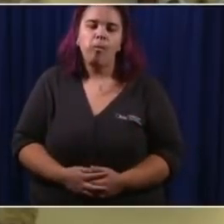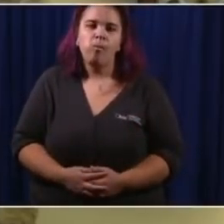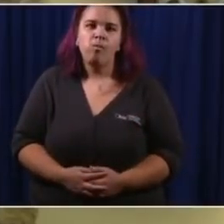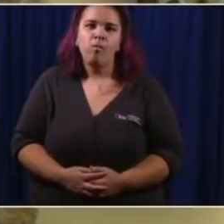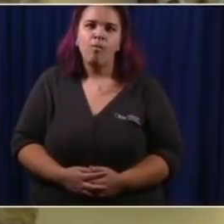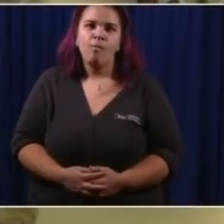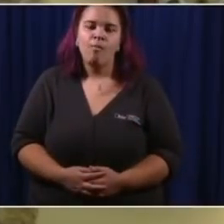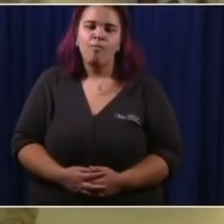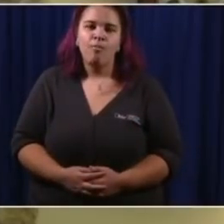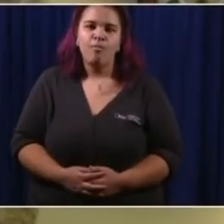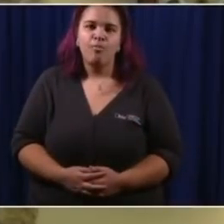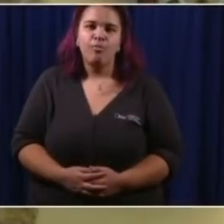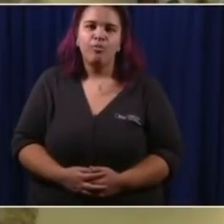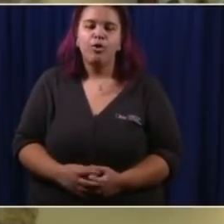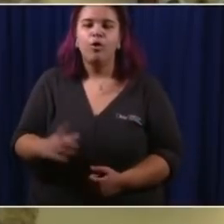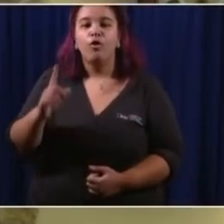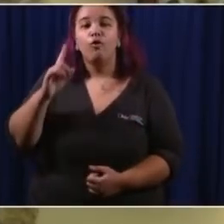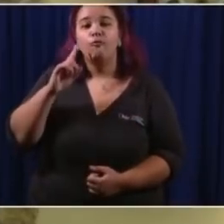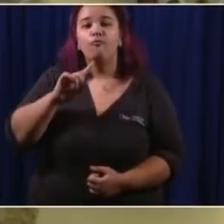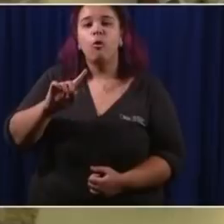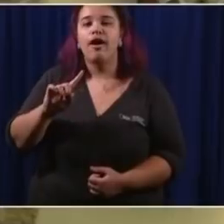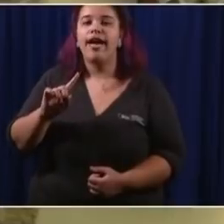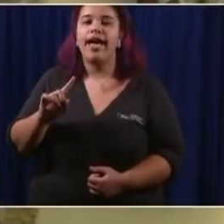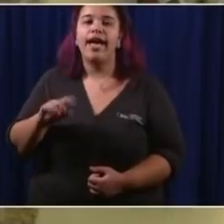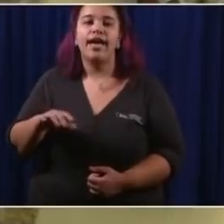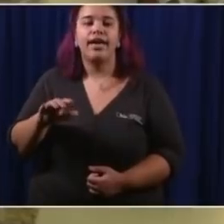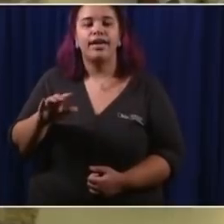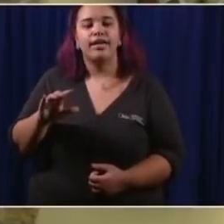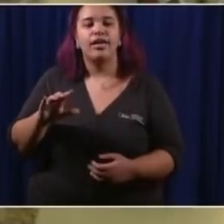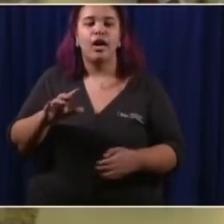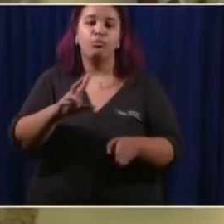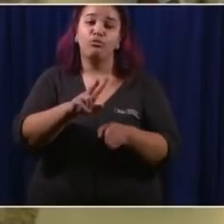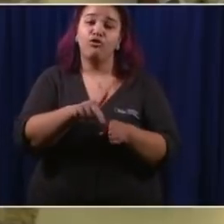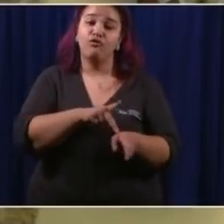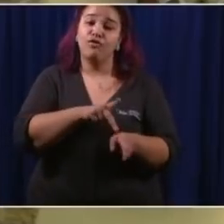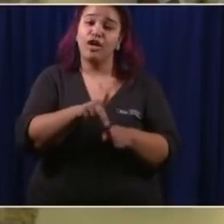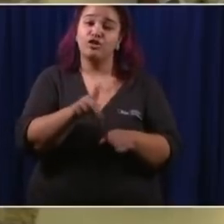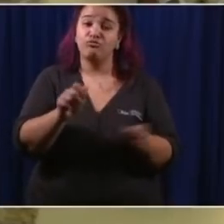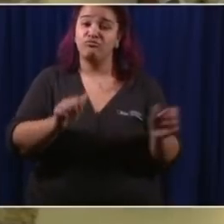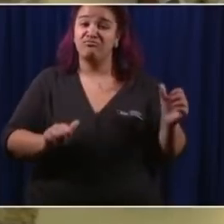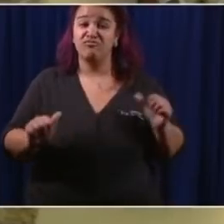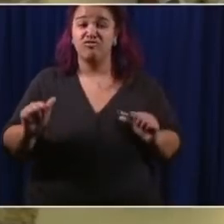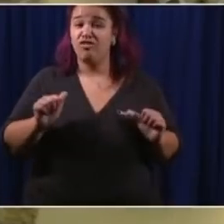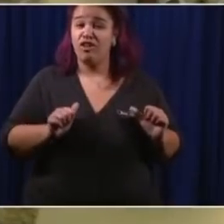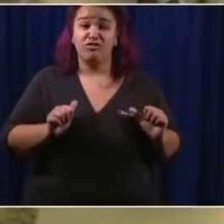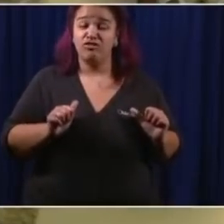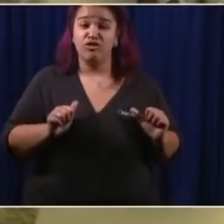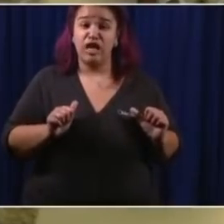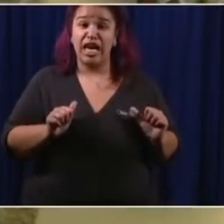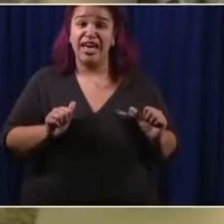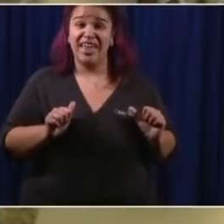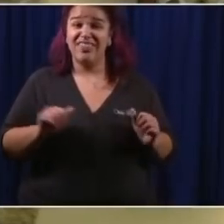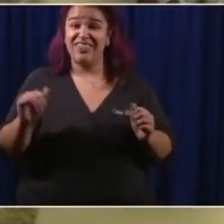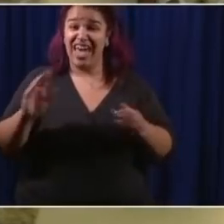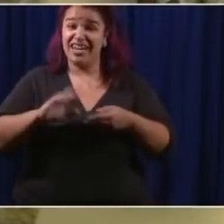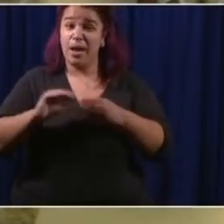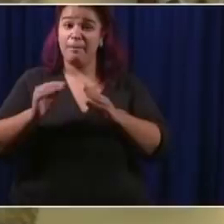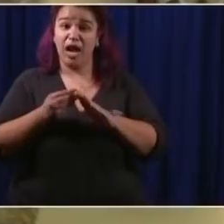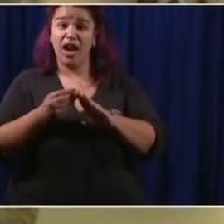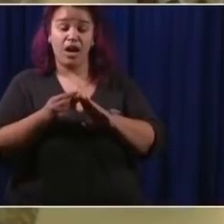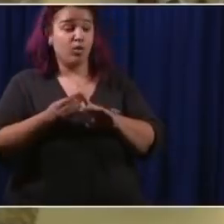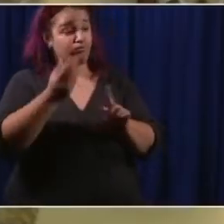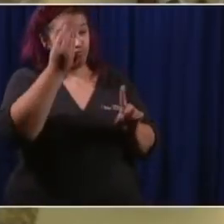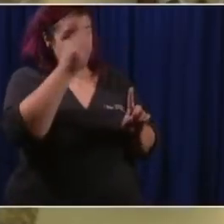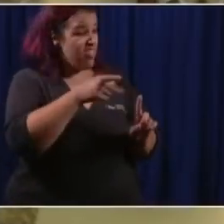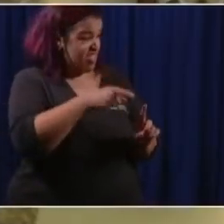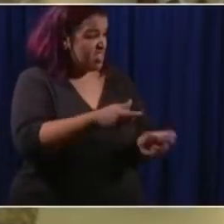for a commercial production is probably not going to work for them. They pretty much have said that.